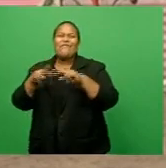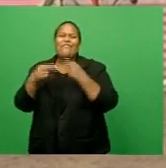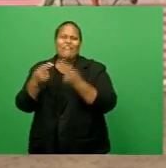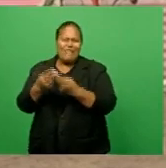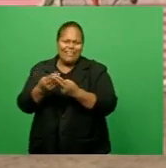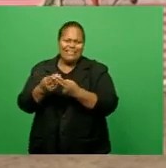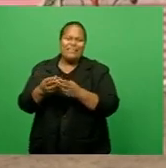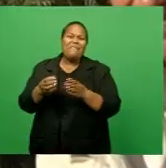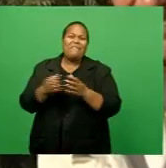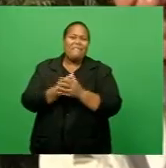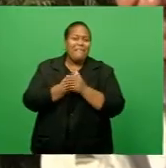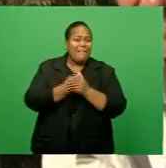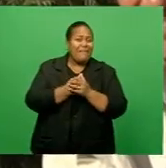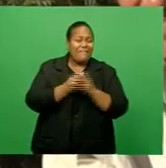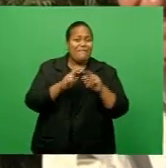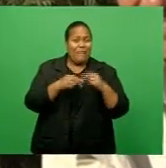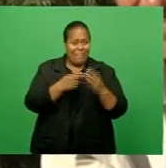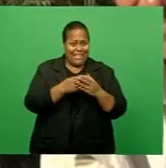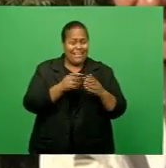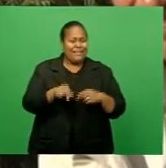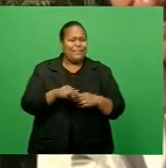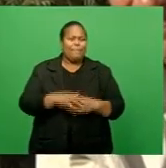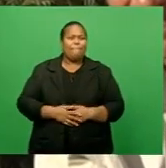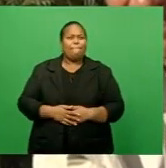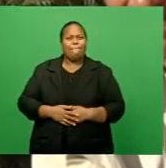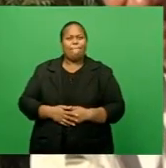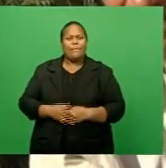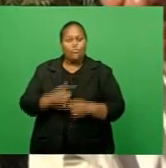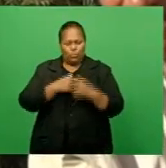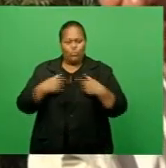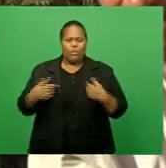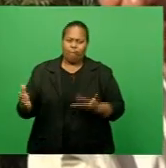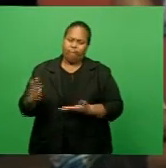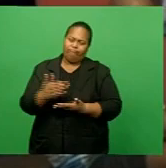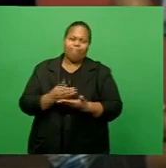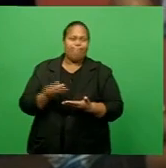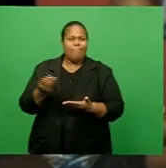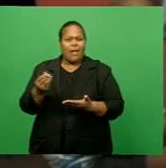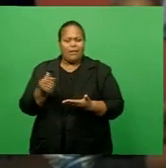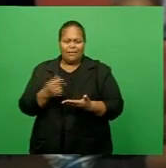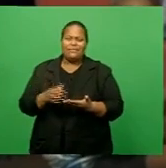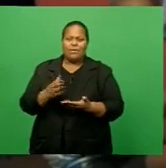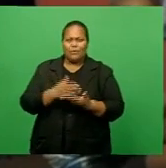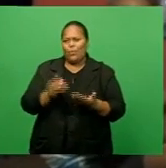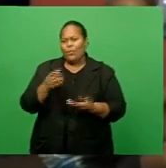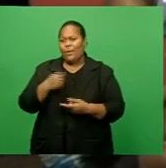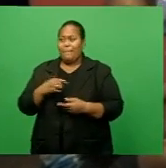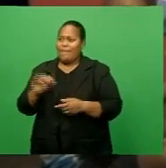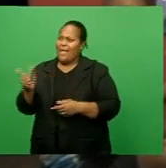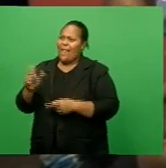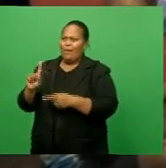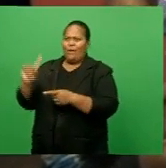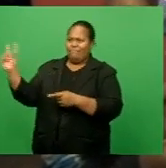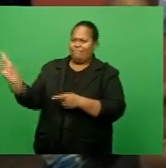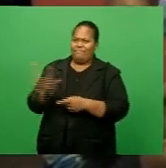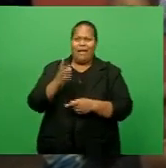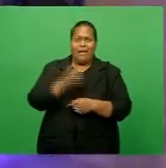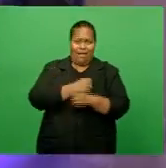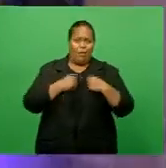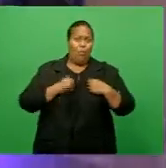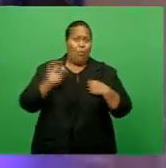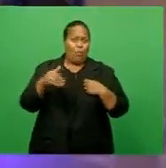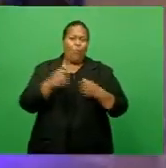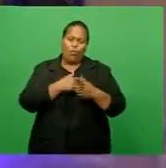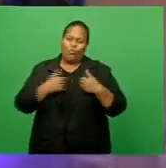We could not afford to buy a lot of things, but we collected money and brought stuff so that when anyone comes to our house, we can give them